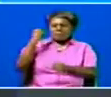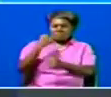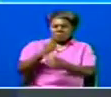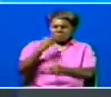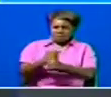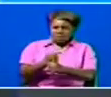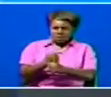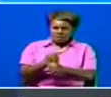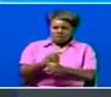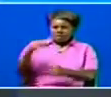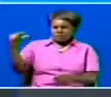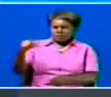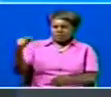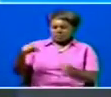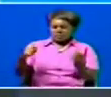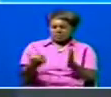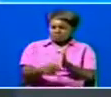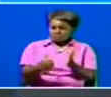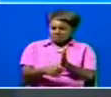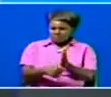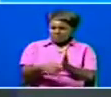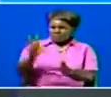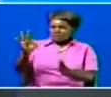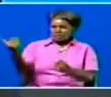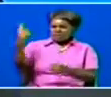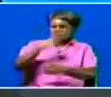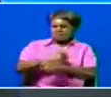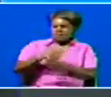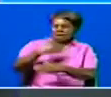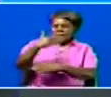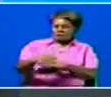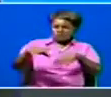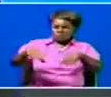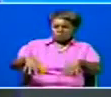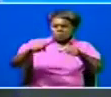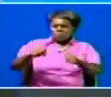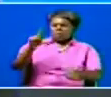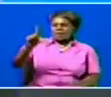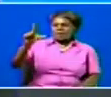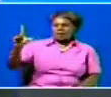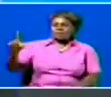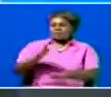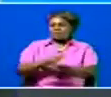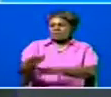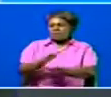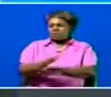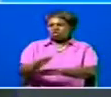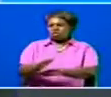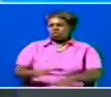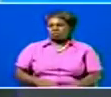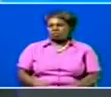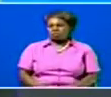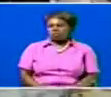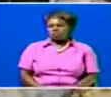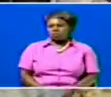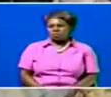now reports, the Gilgil chaos came just 3 days after peaceful takeover at the Nairobi Langata branch of St. Mary's Hospital.